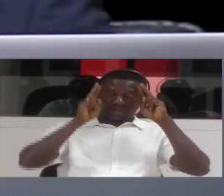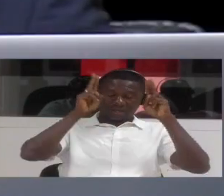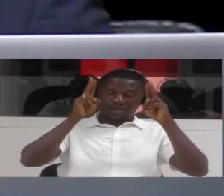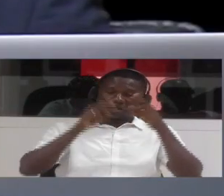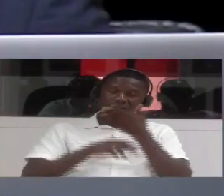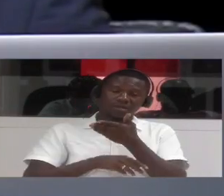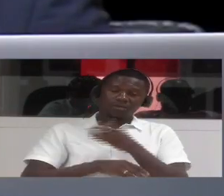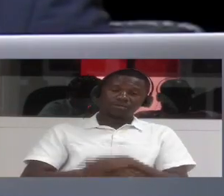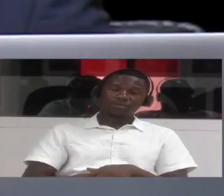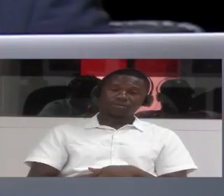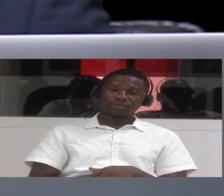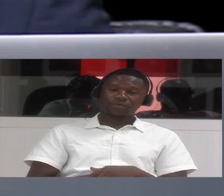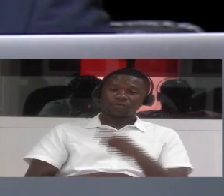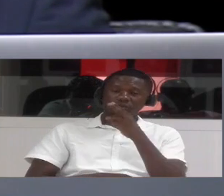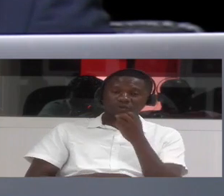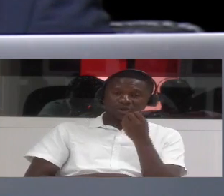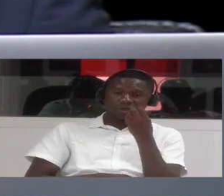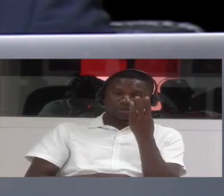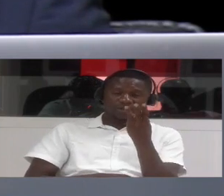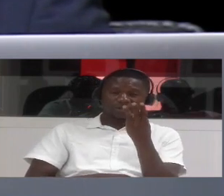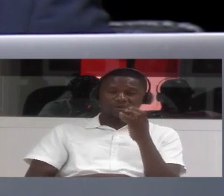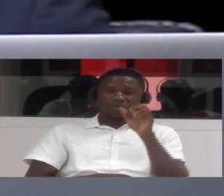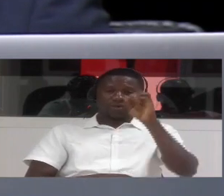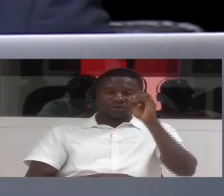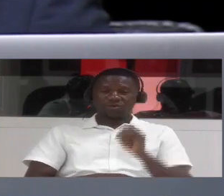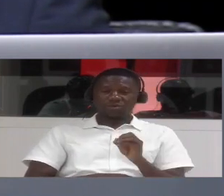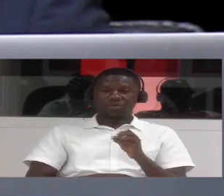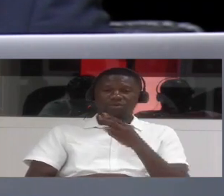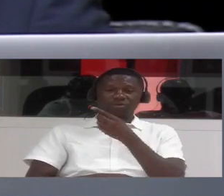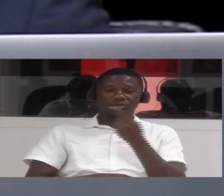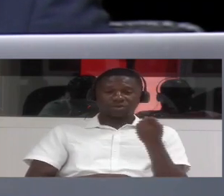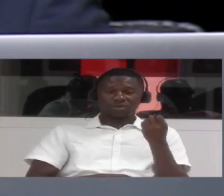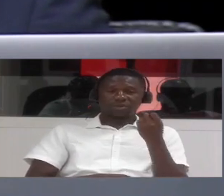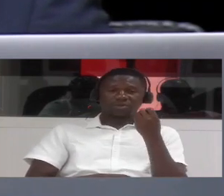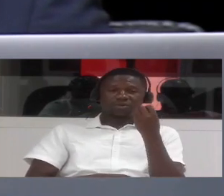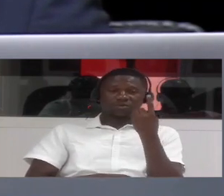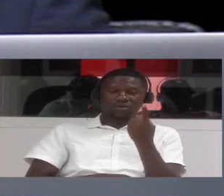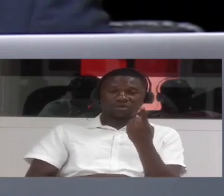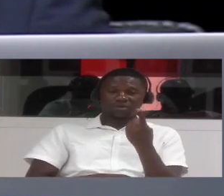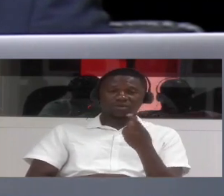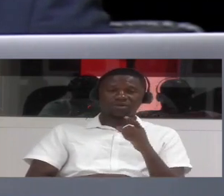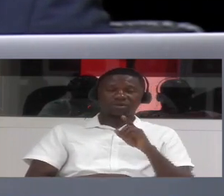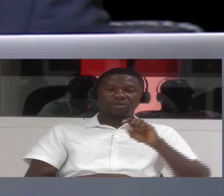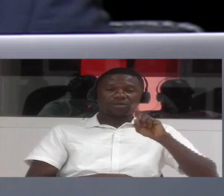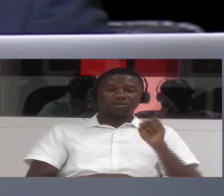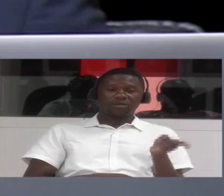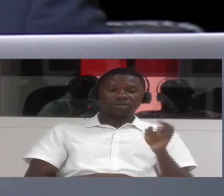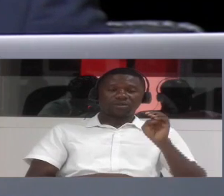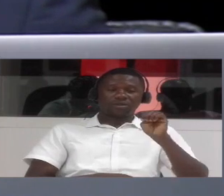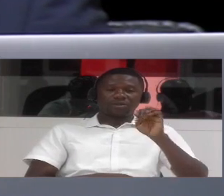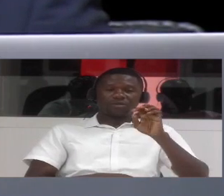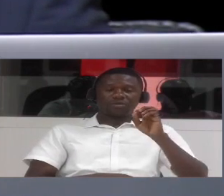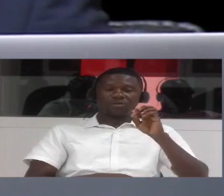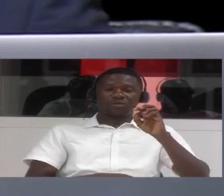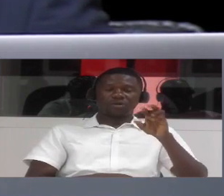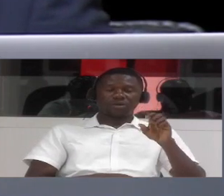Interesting. 23rd October 2001, George Christensen, proprietor of Radio 1 FM.